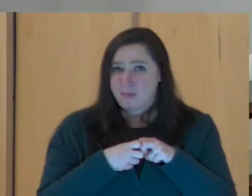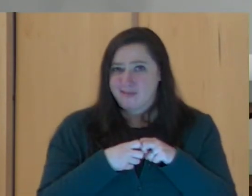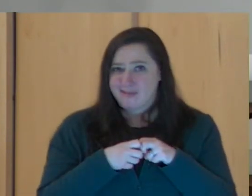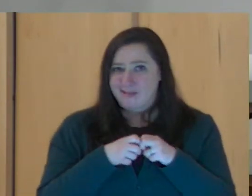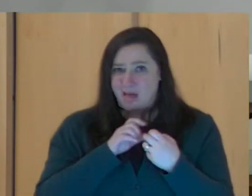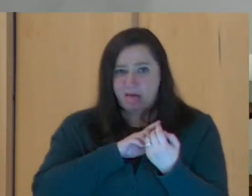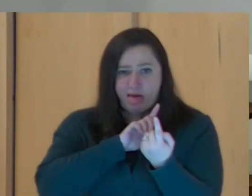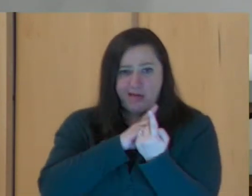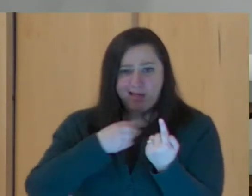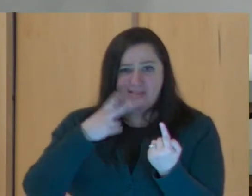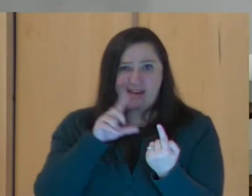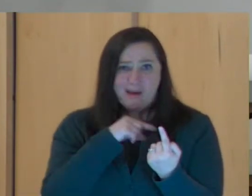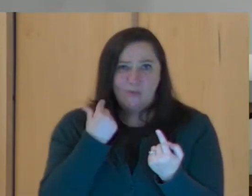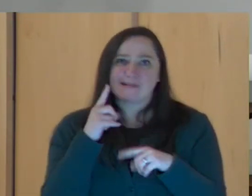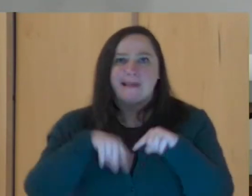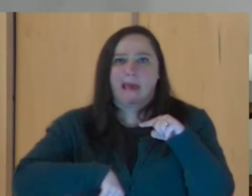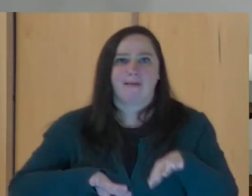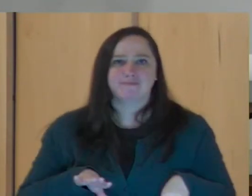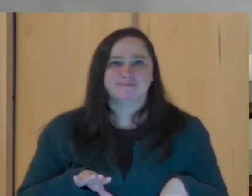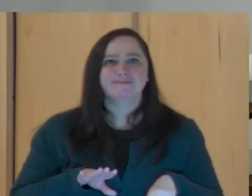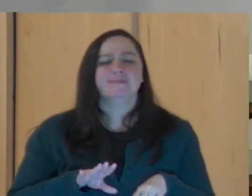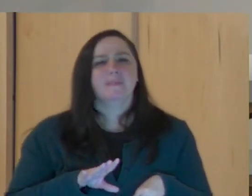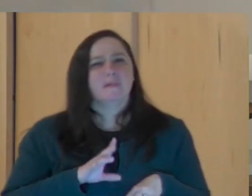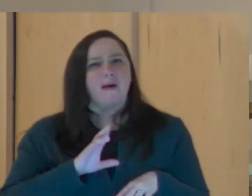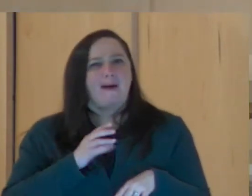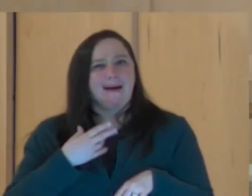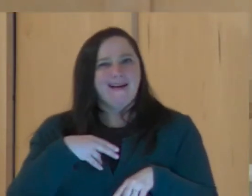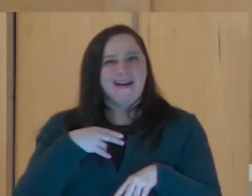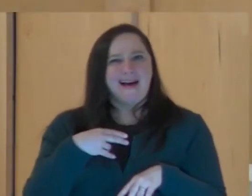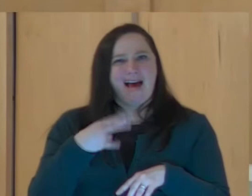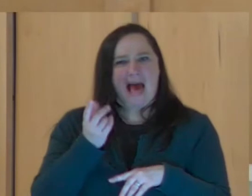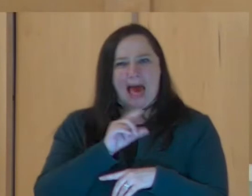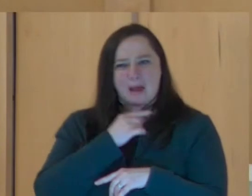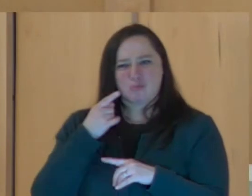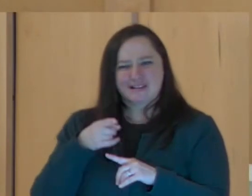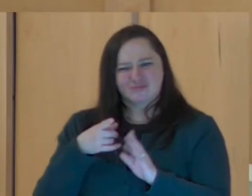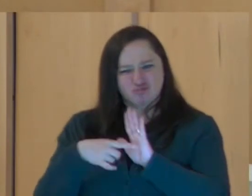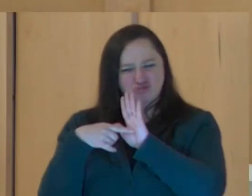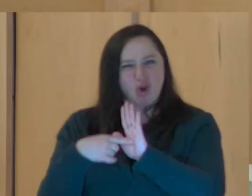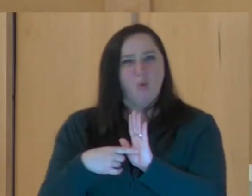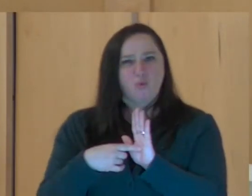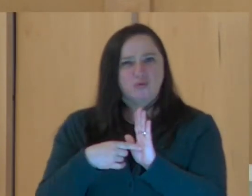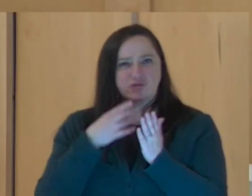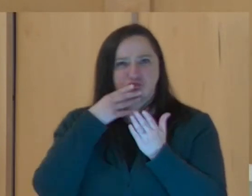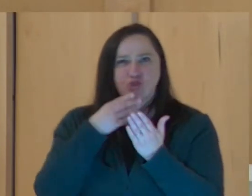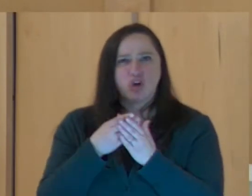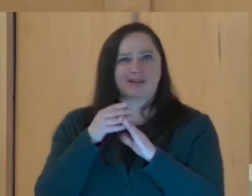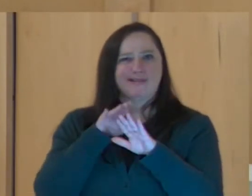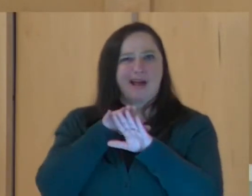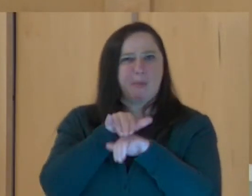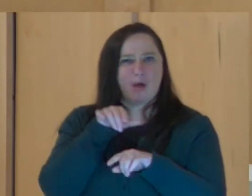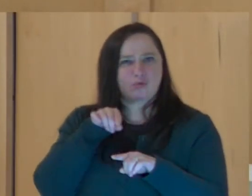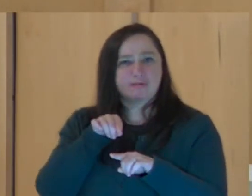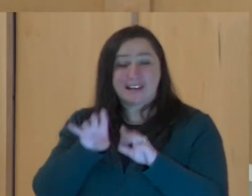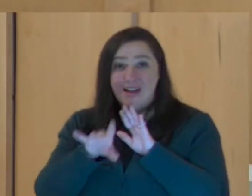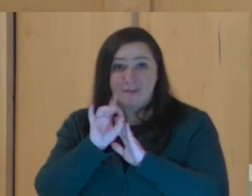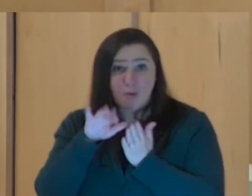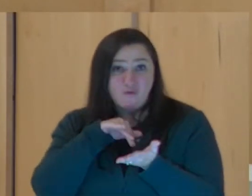that. He's a great example of outward hypocrisy, but not of somebody who found forgiveness in